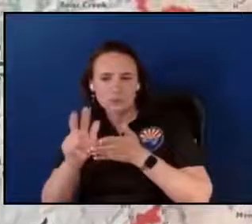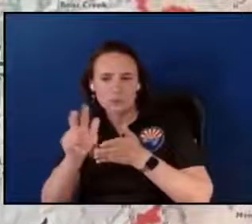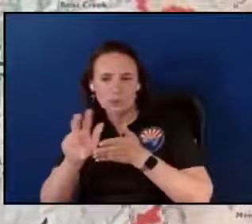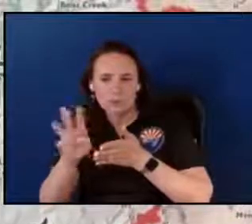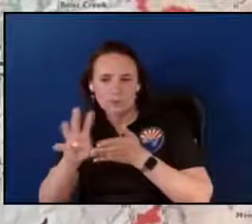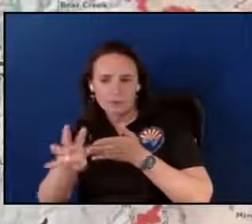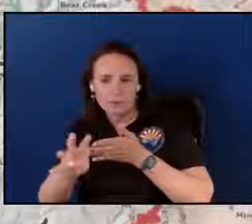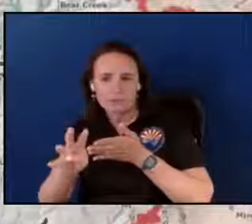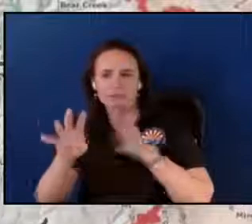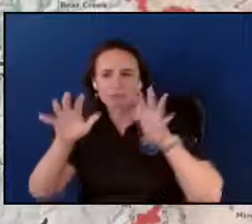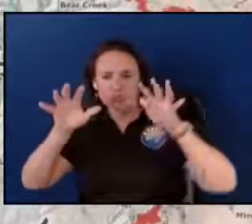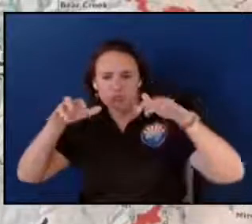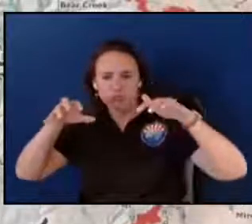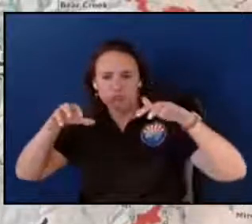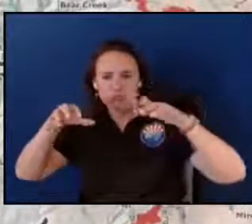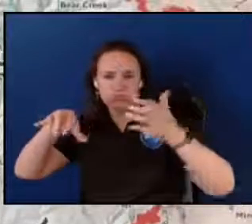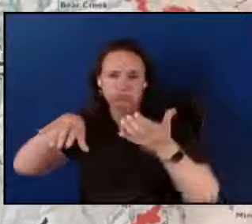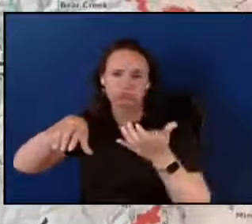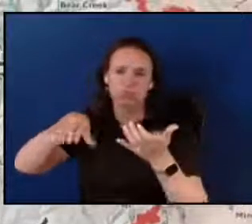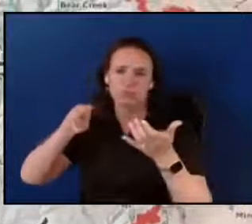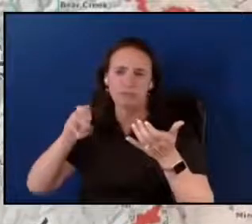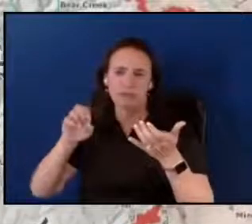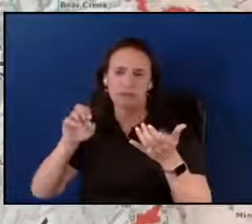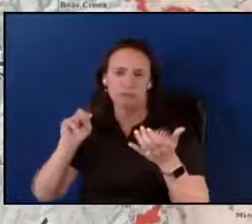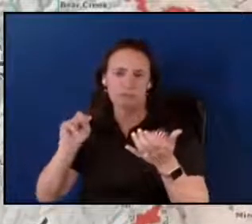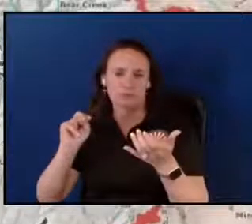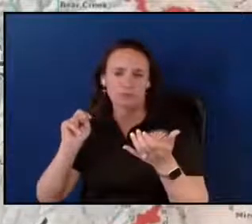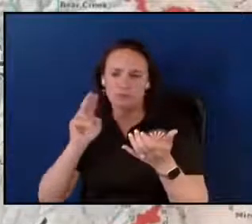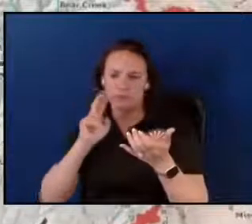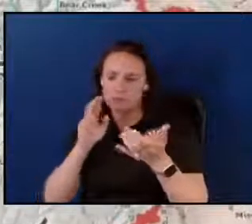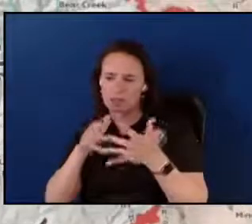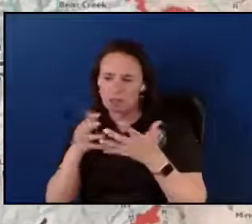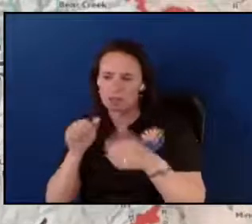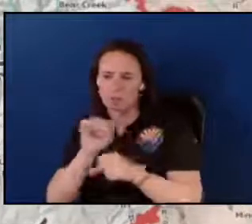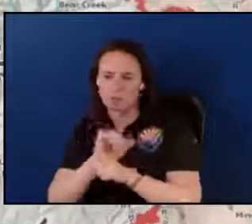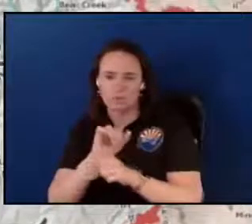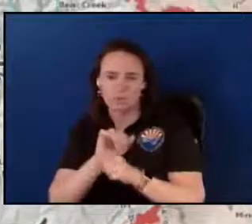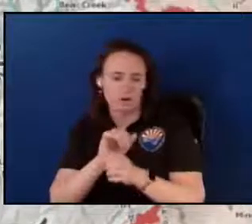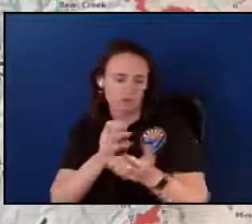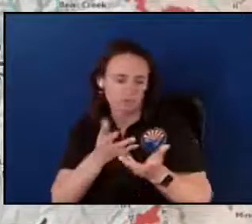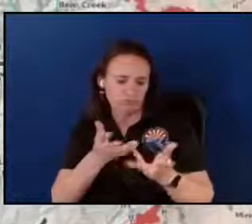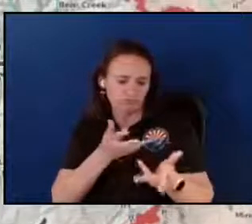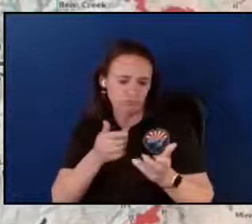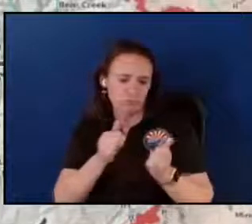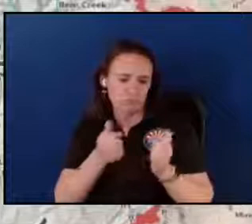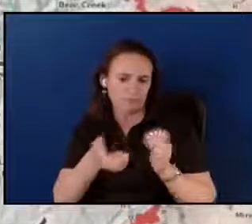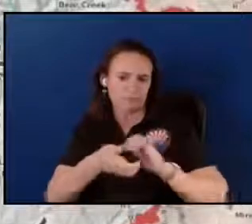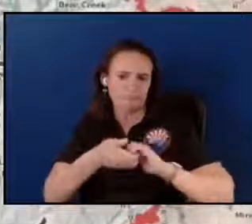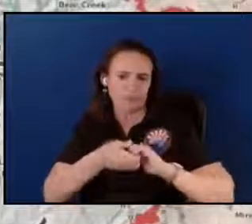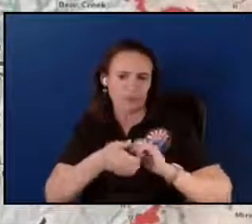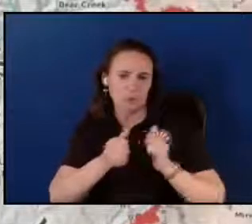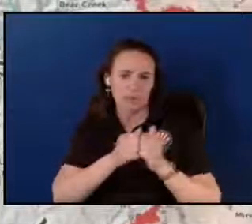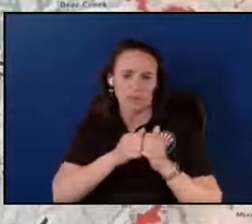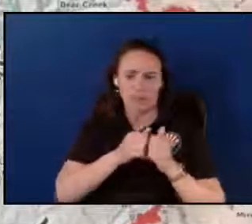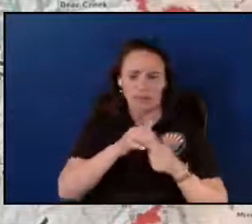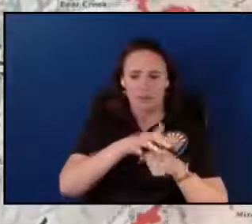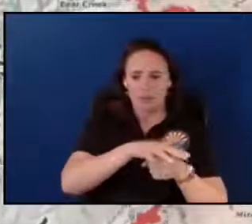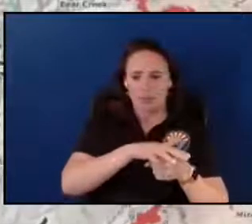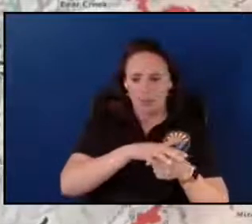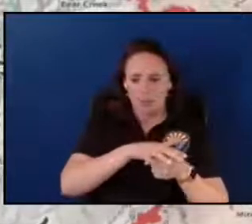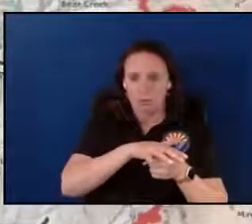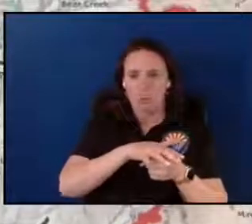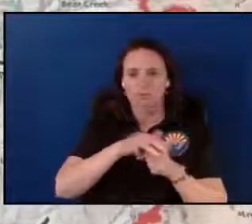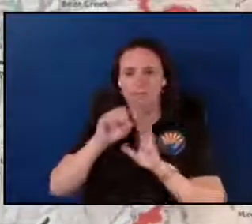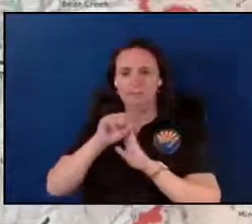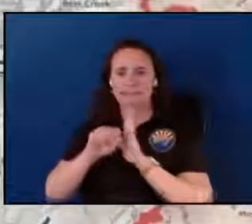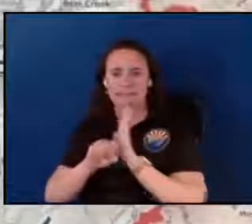and efforts in regards to that with local and state and federal partners. As I kind of reported